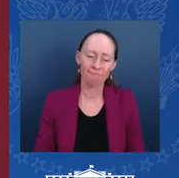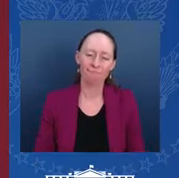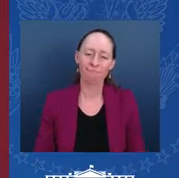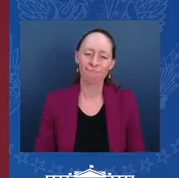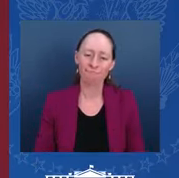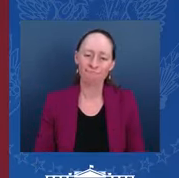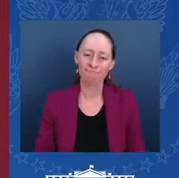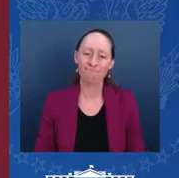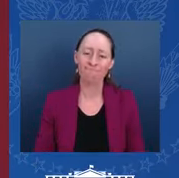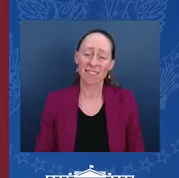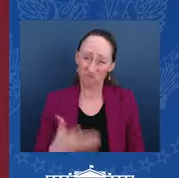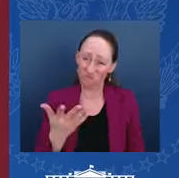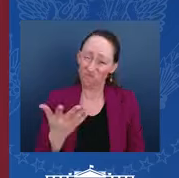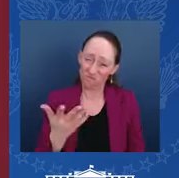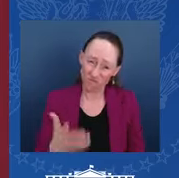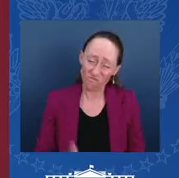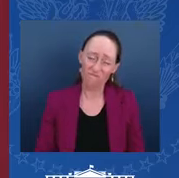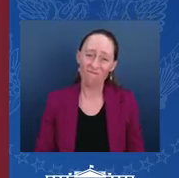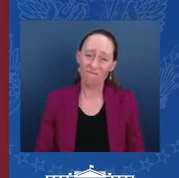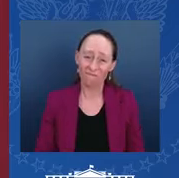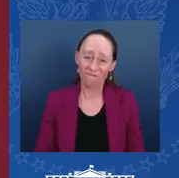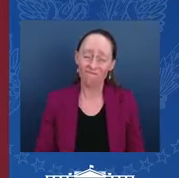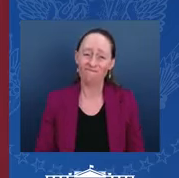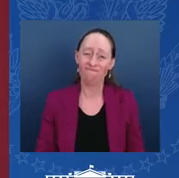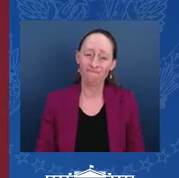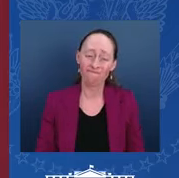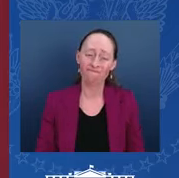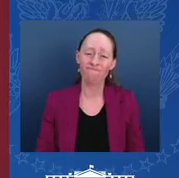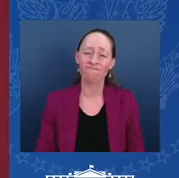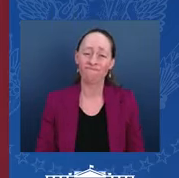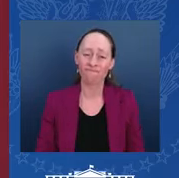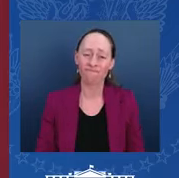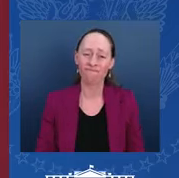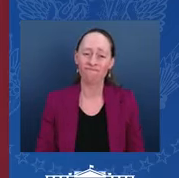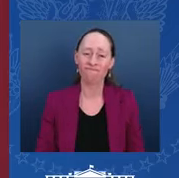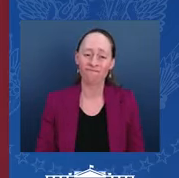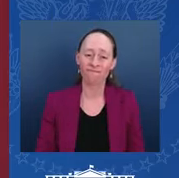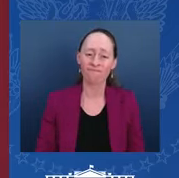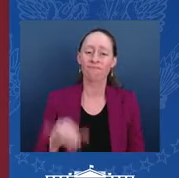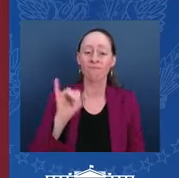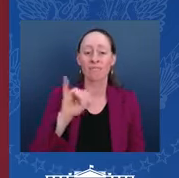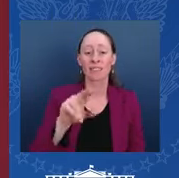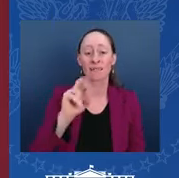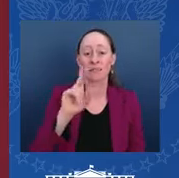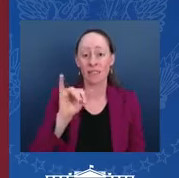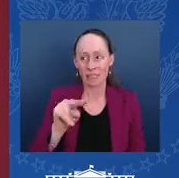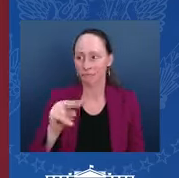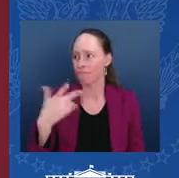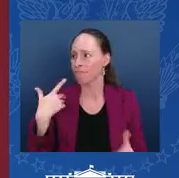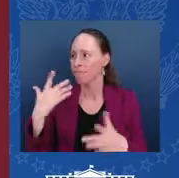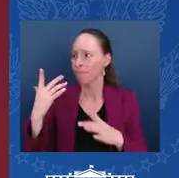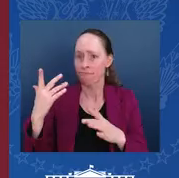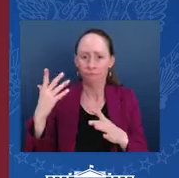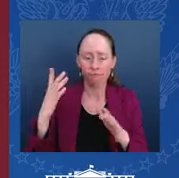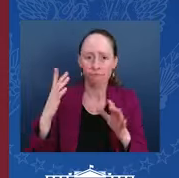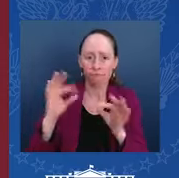We're taking on the cost of more than just insulin. Medicare, in the same bill, which people are only beginning to find